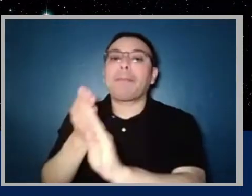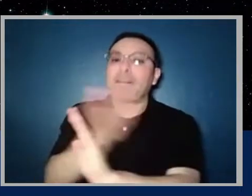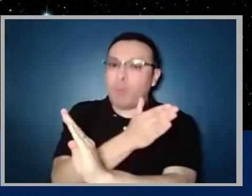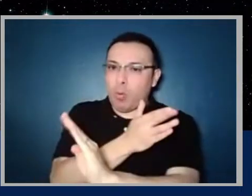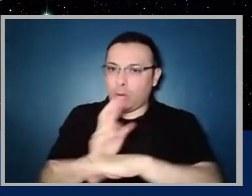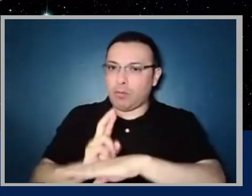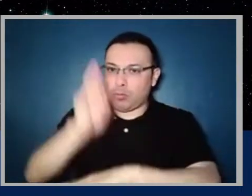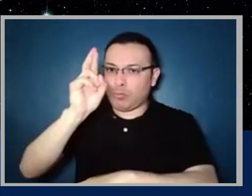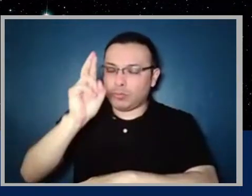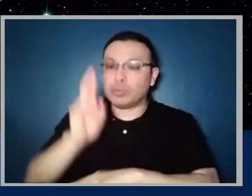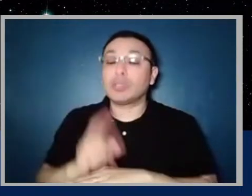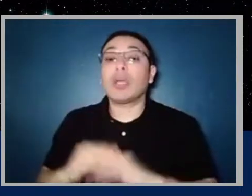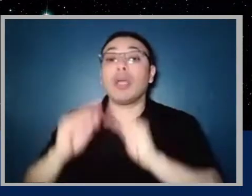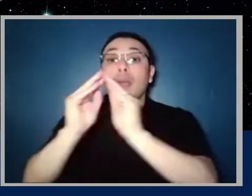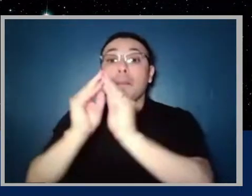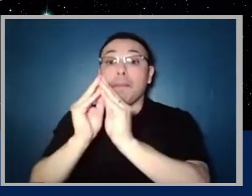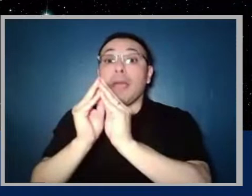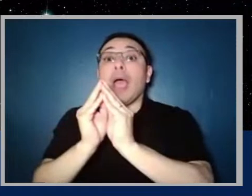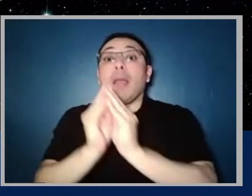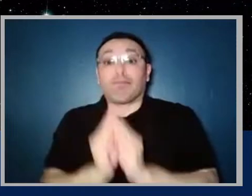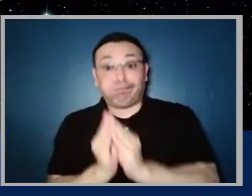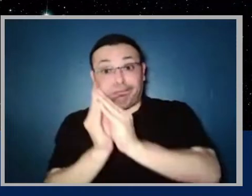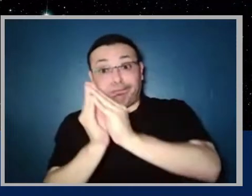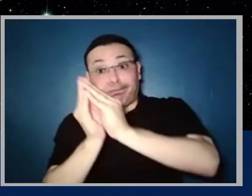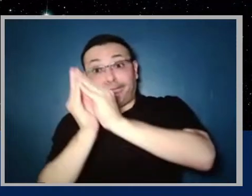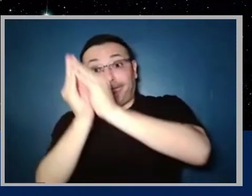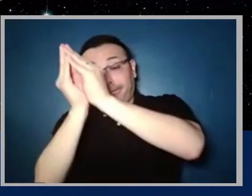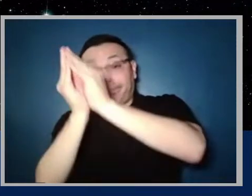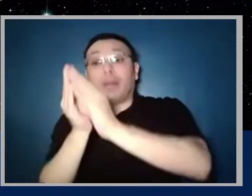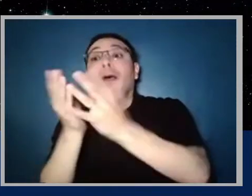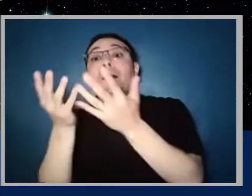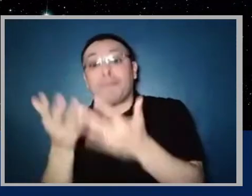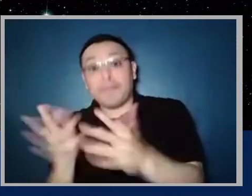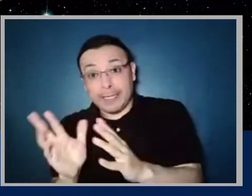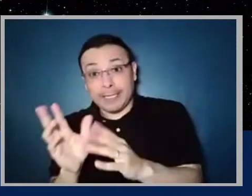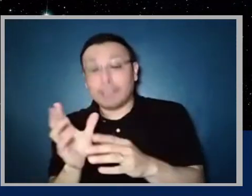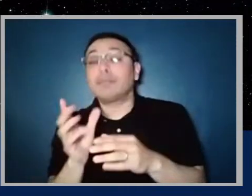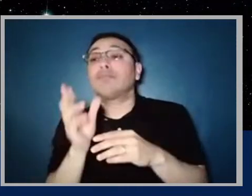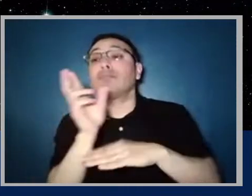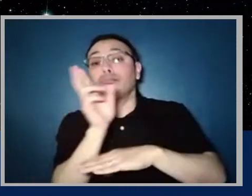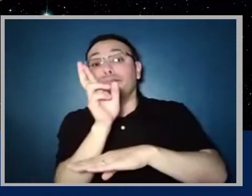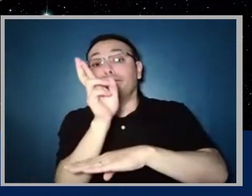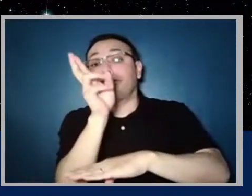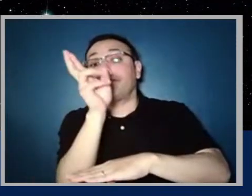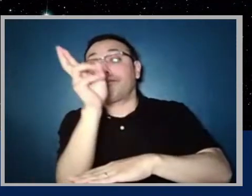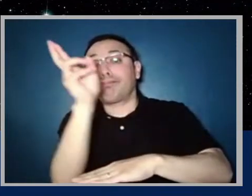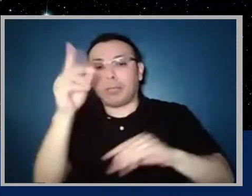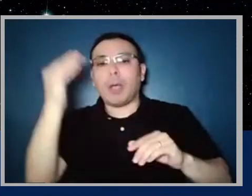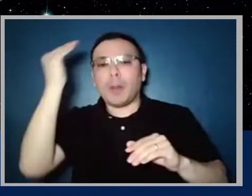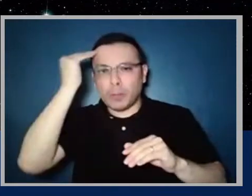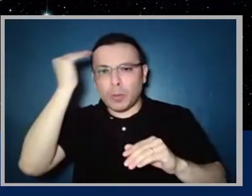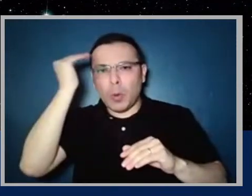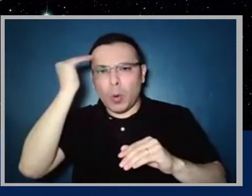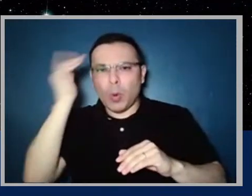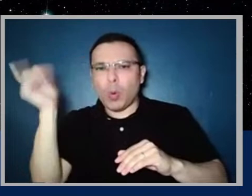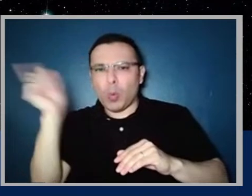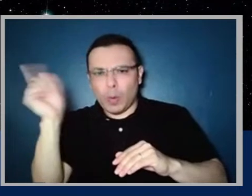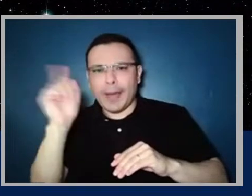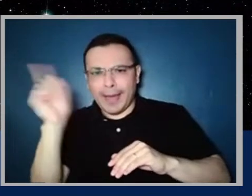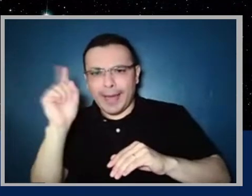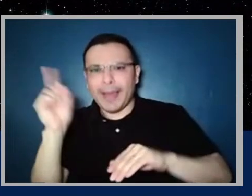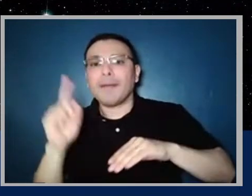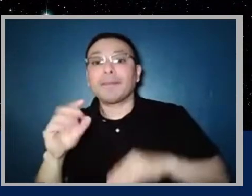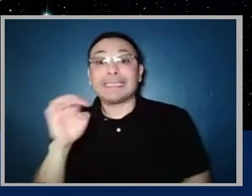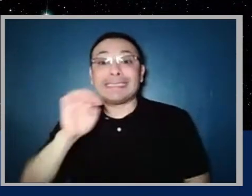after launch, we absolutely know the trajectory that they're going to be following all the way up the East Coast and even across